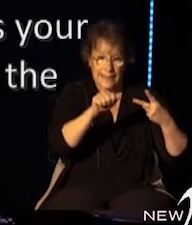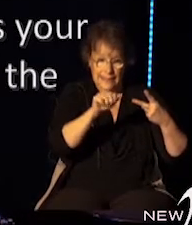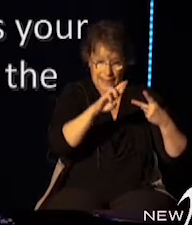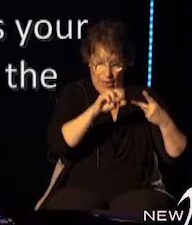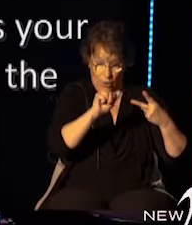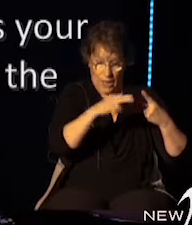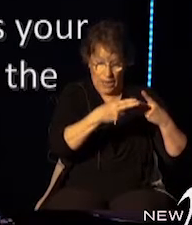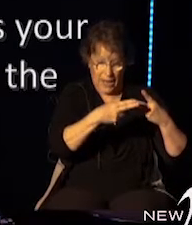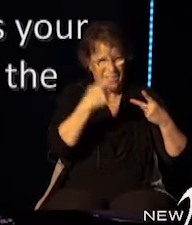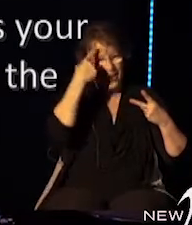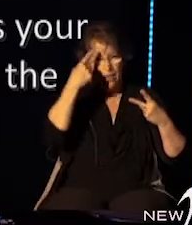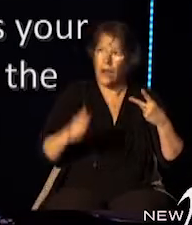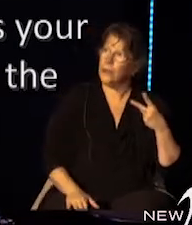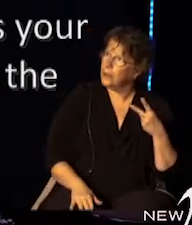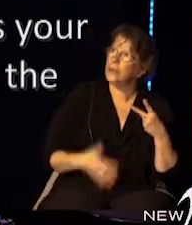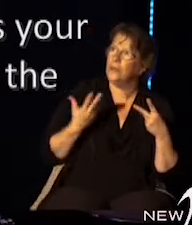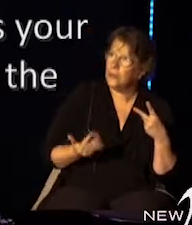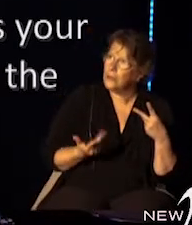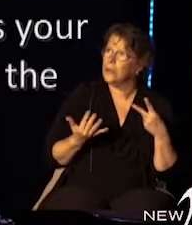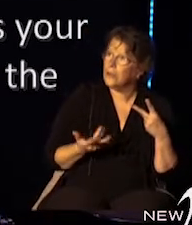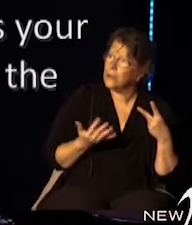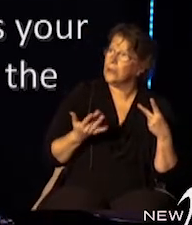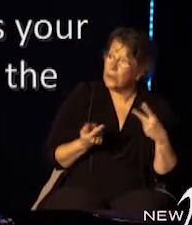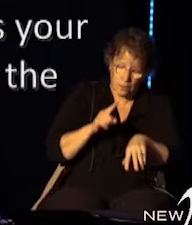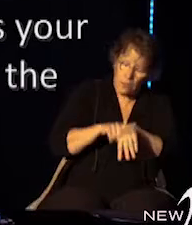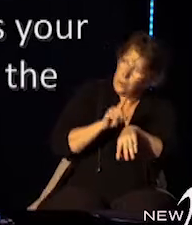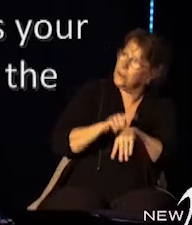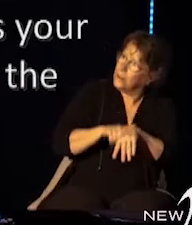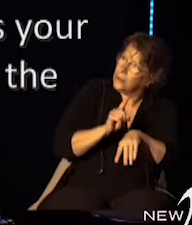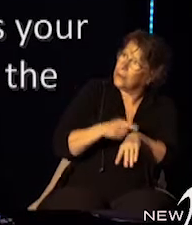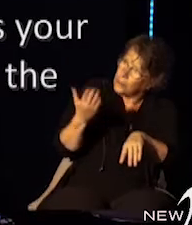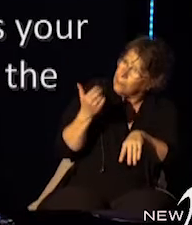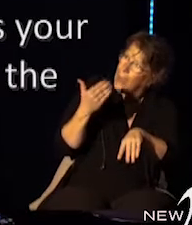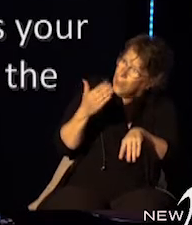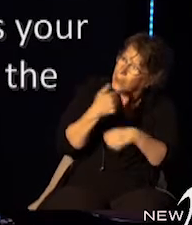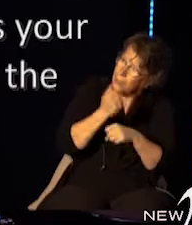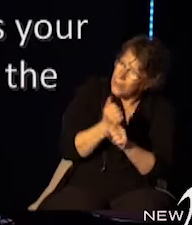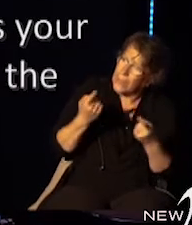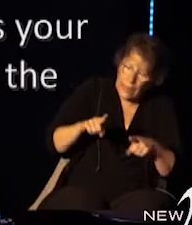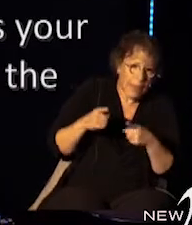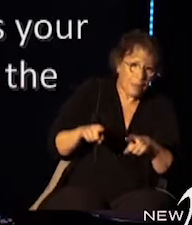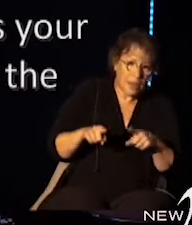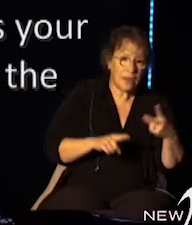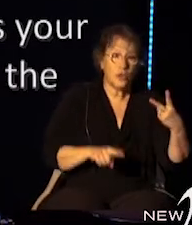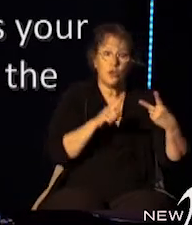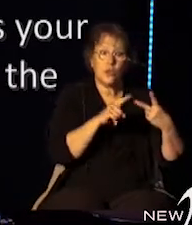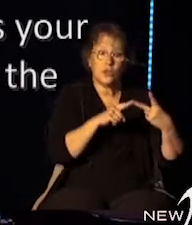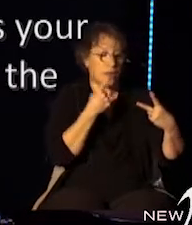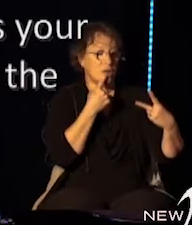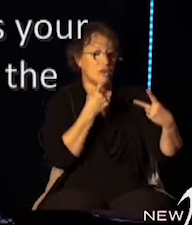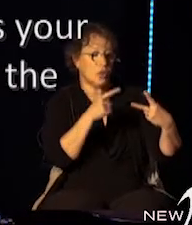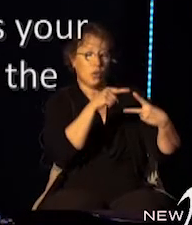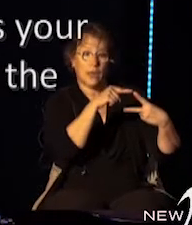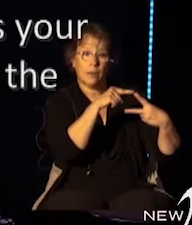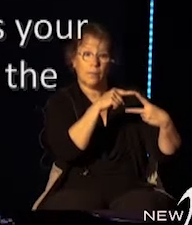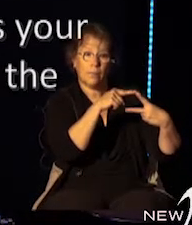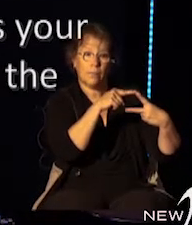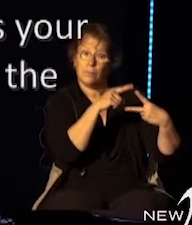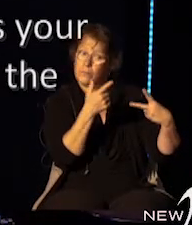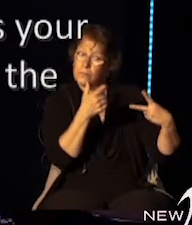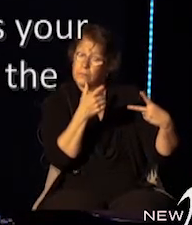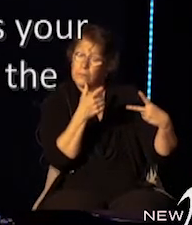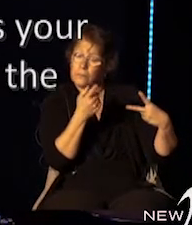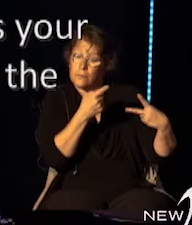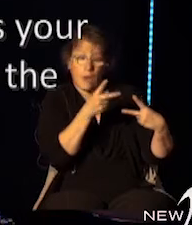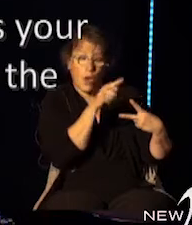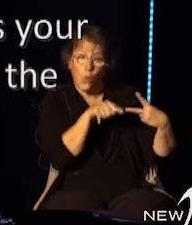promised Abraham that he'd make him into a great nation, but it was taking too long. So Sarah told Abraham, there's an alternative.